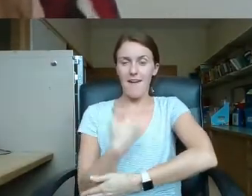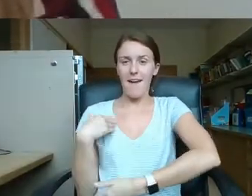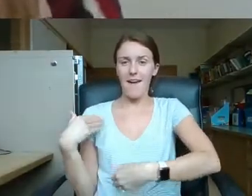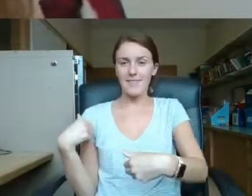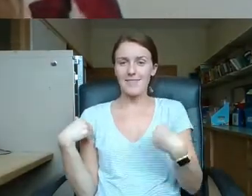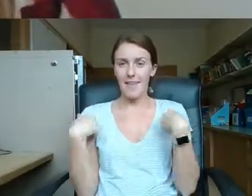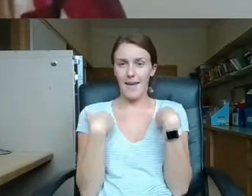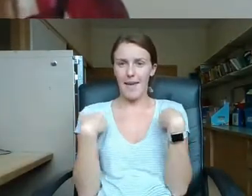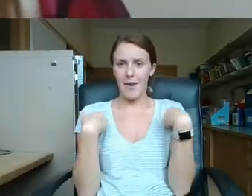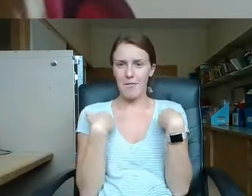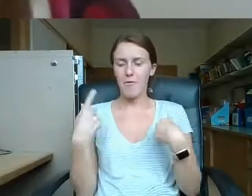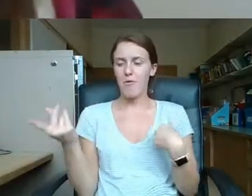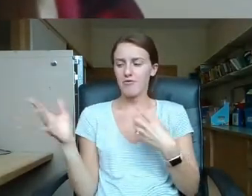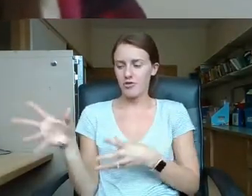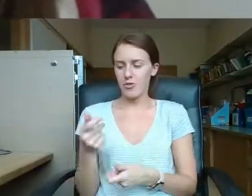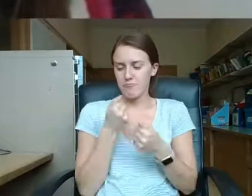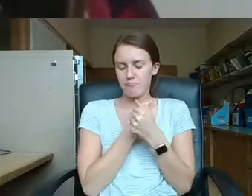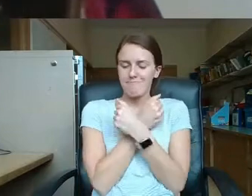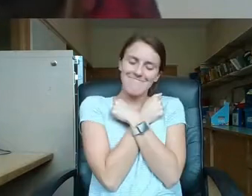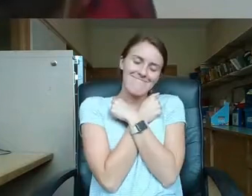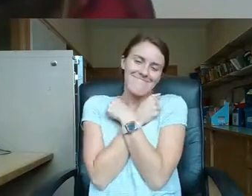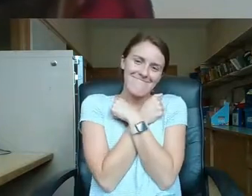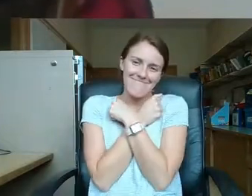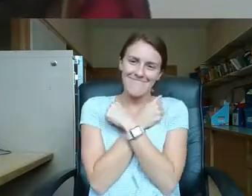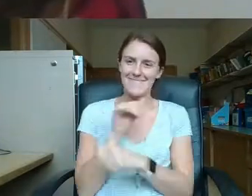bear that she takes everywhere too.